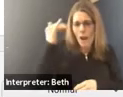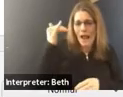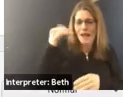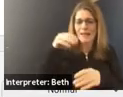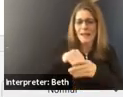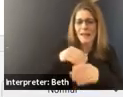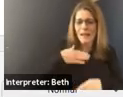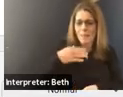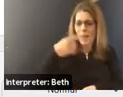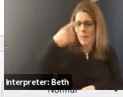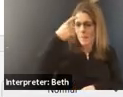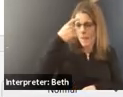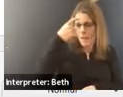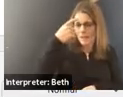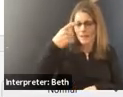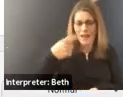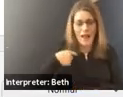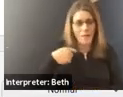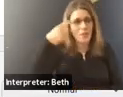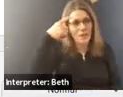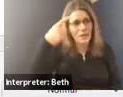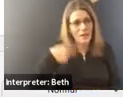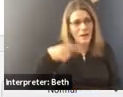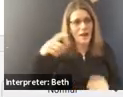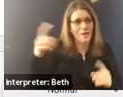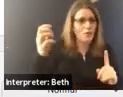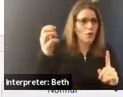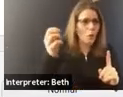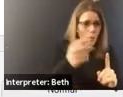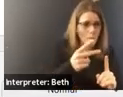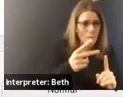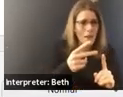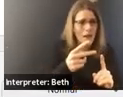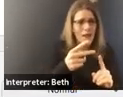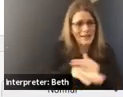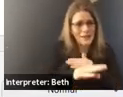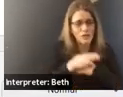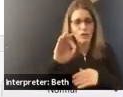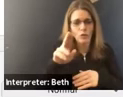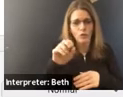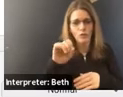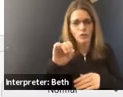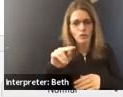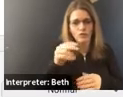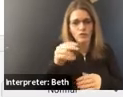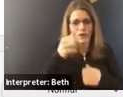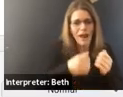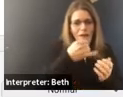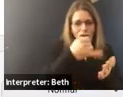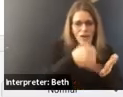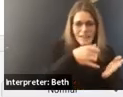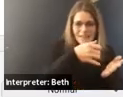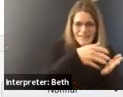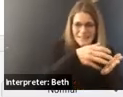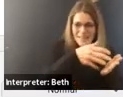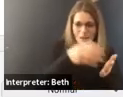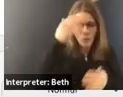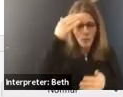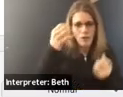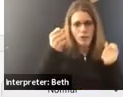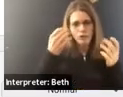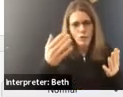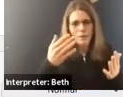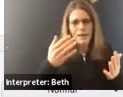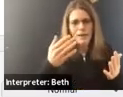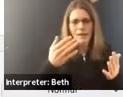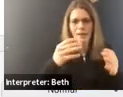into Fusion every like sketch or show, because there's something in the actual form I want to change.